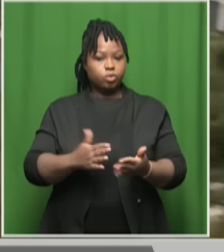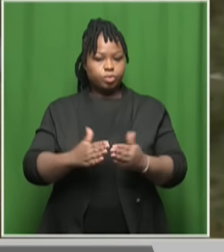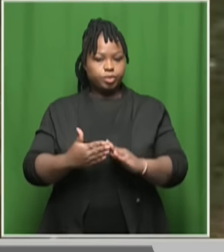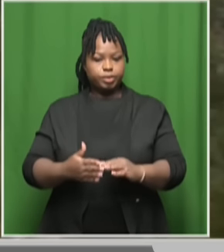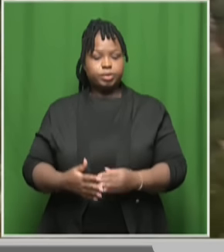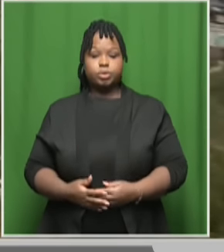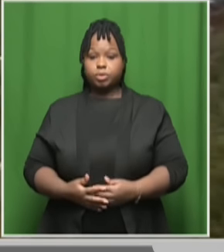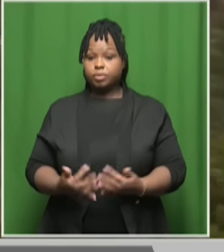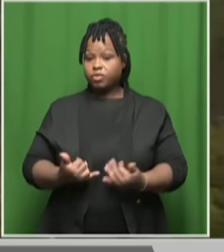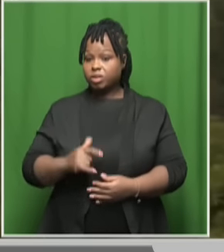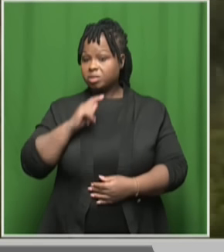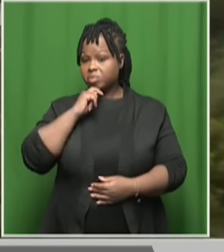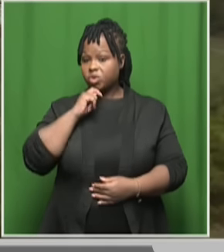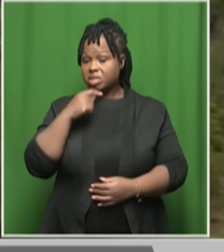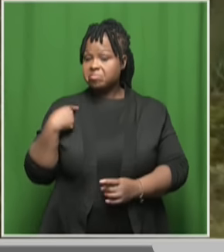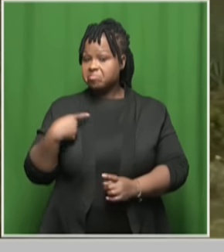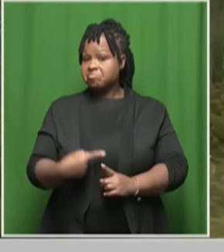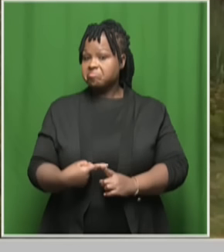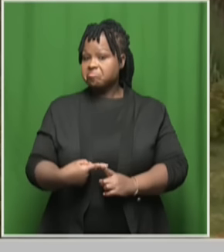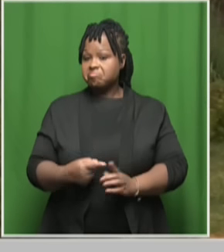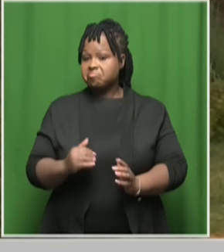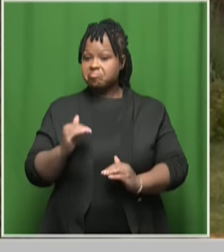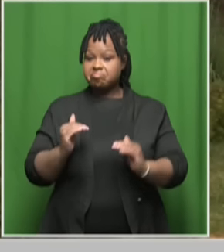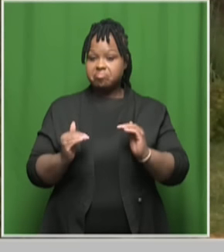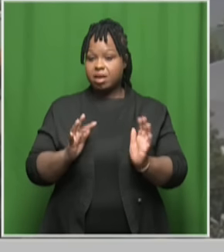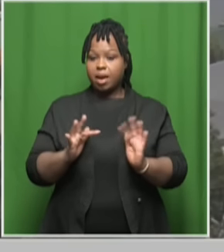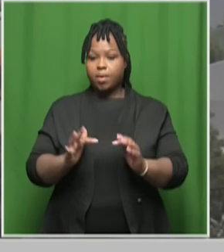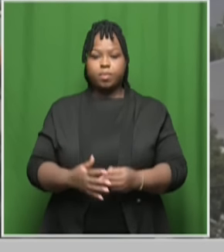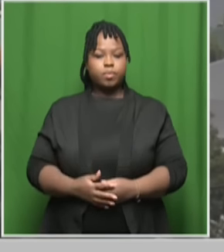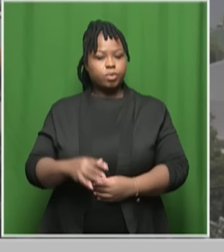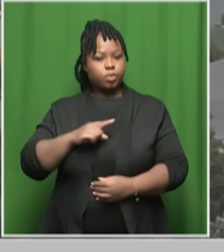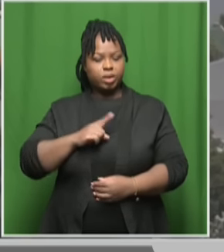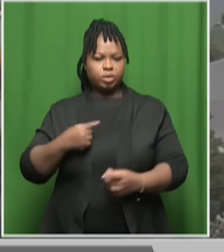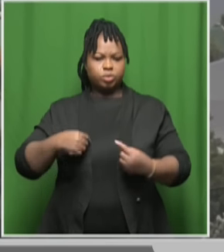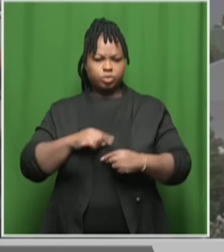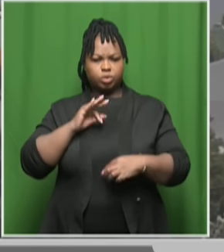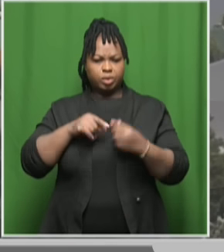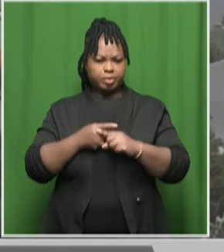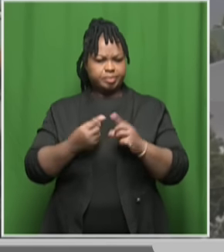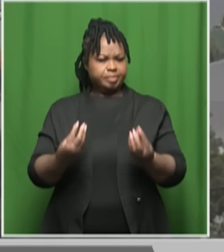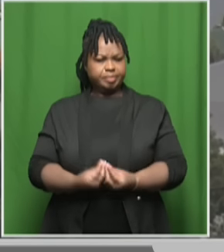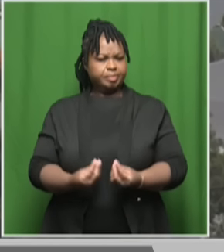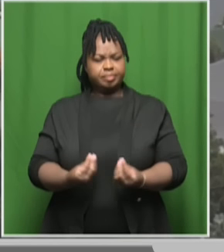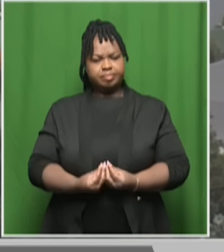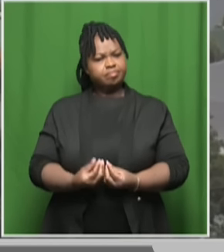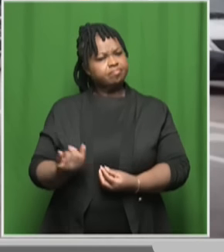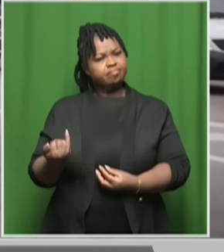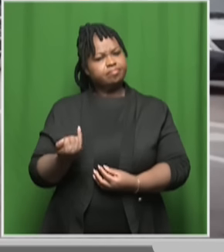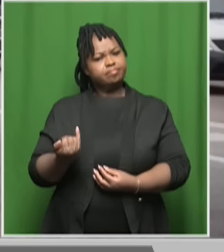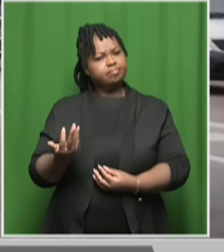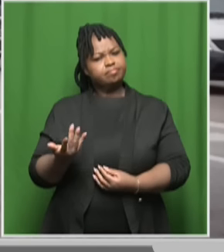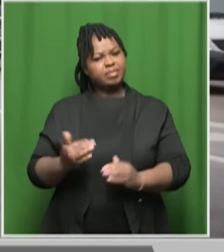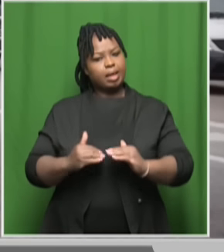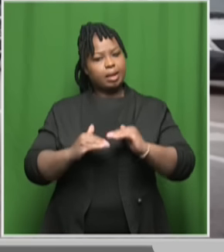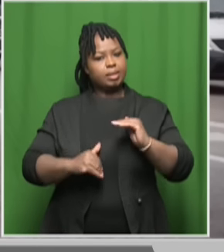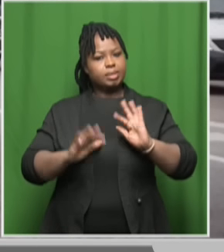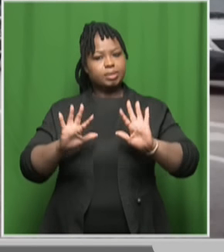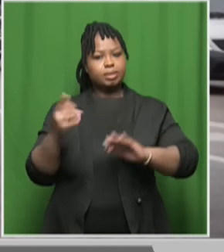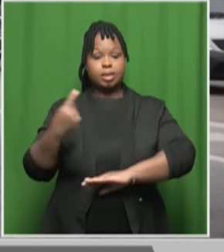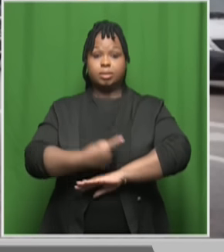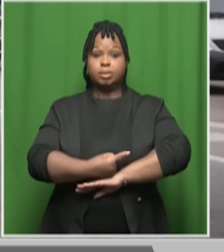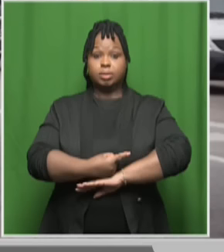this morning, what are the levels? And, you know, we were talking about something like, less than 10